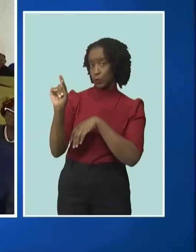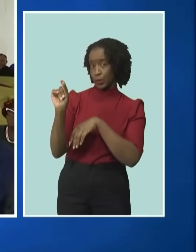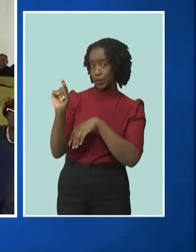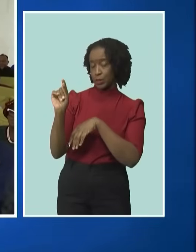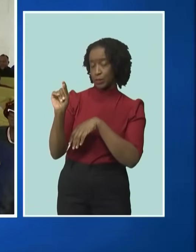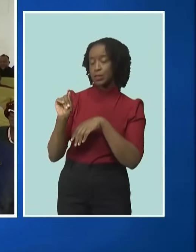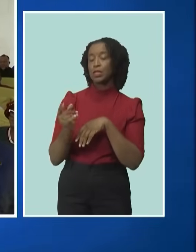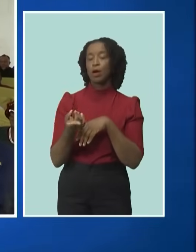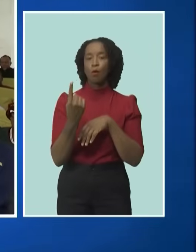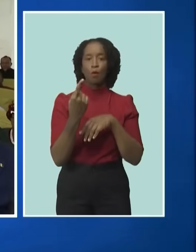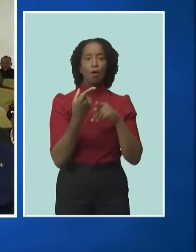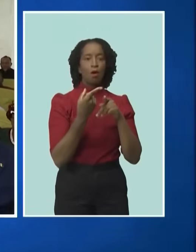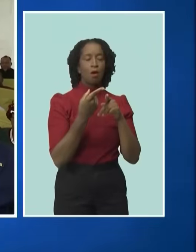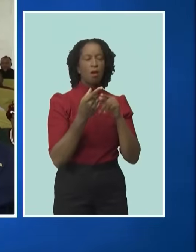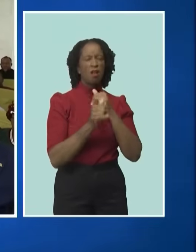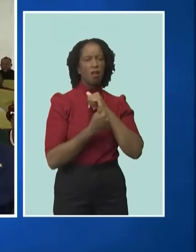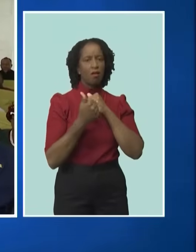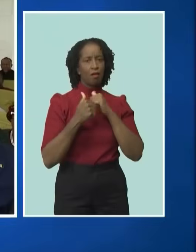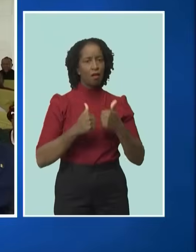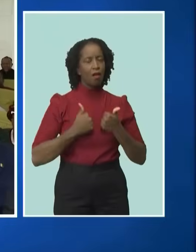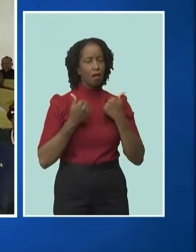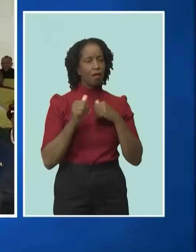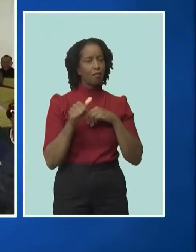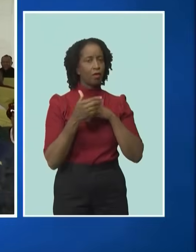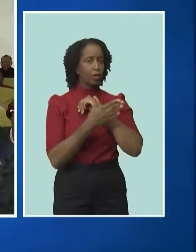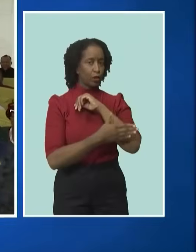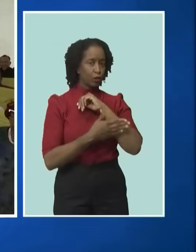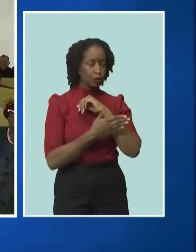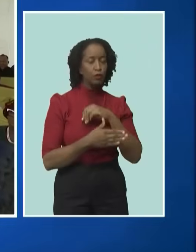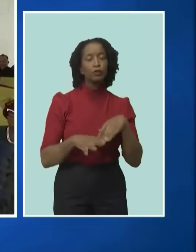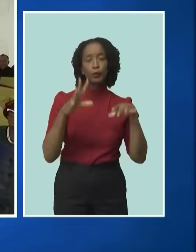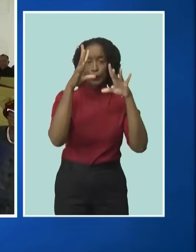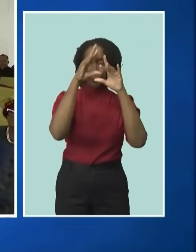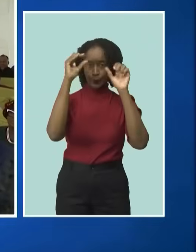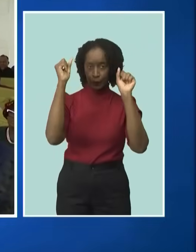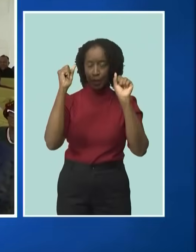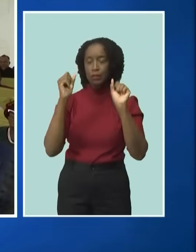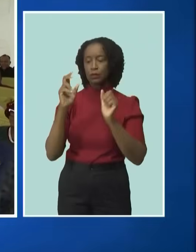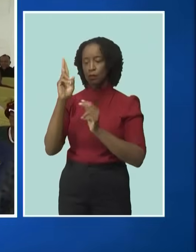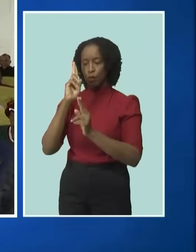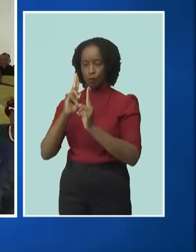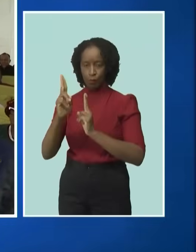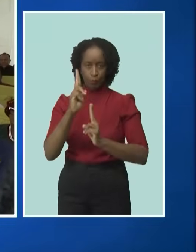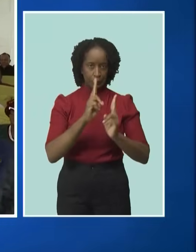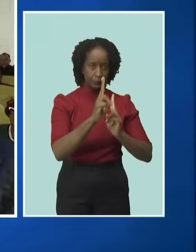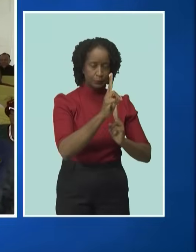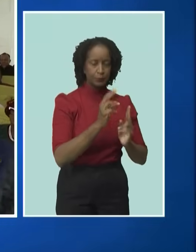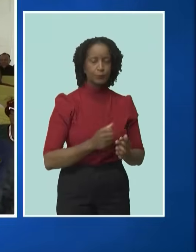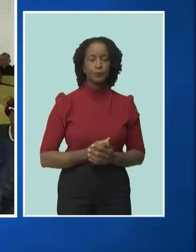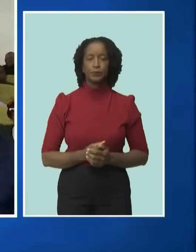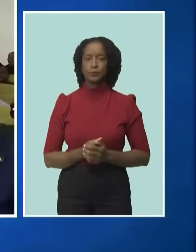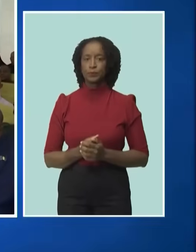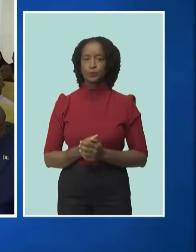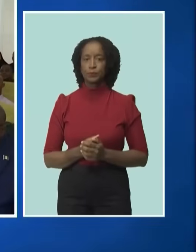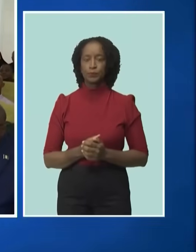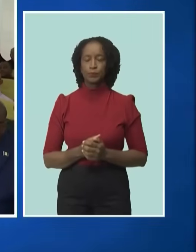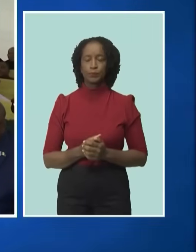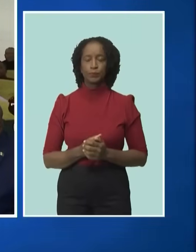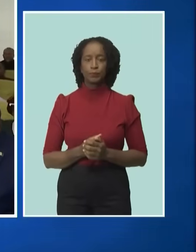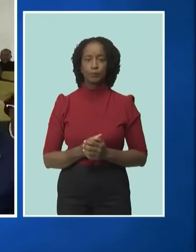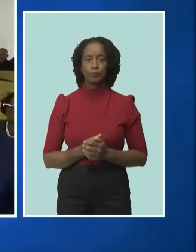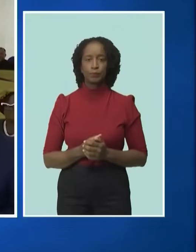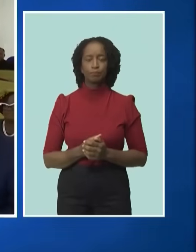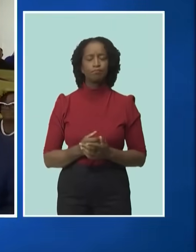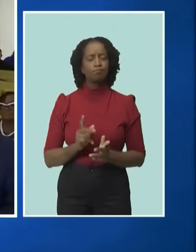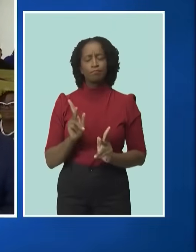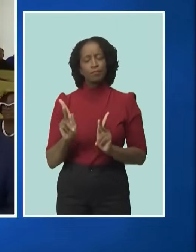were bestowed national honours by the Most Honourable Dame Sandra Mason, President of Barbados. Barbadians are